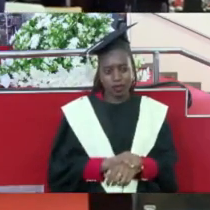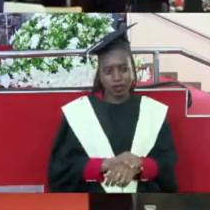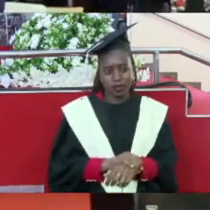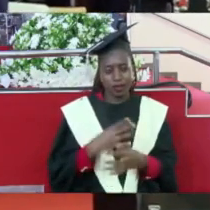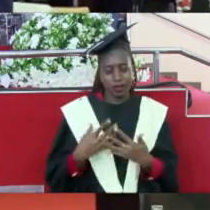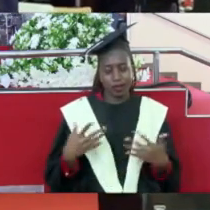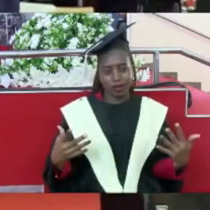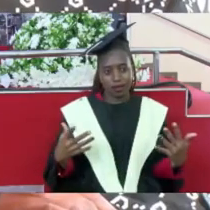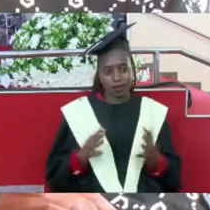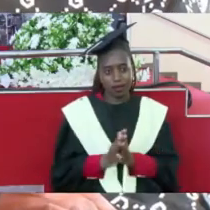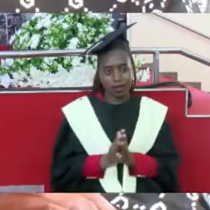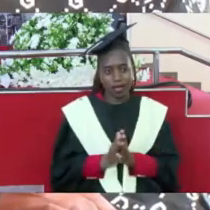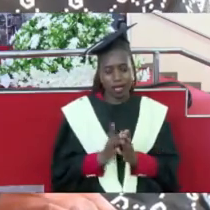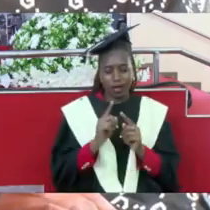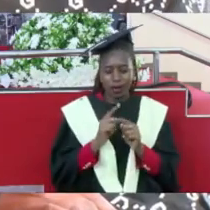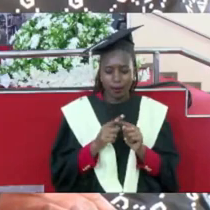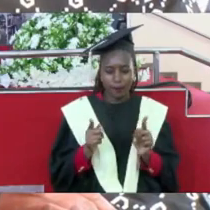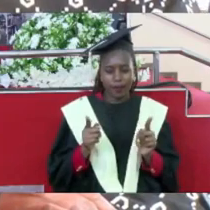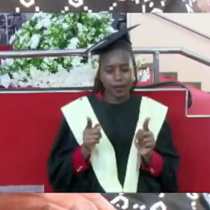Those need to be released.